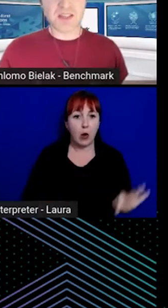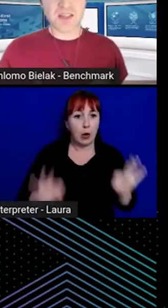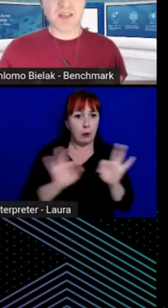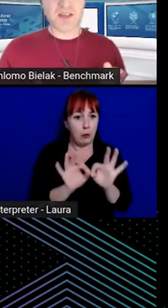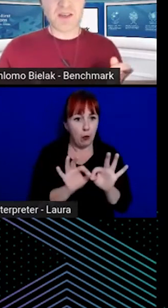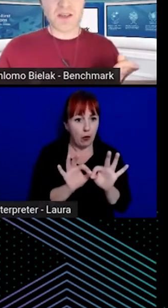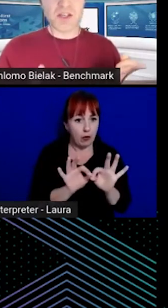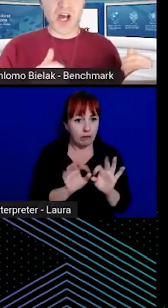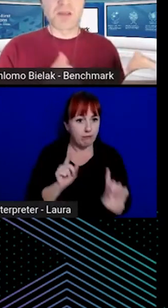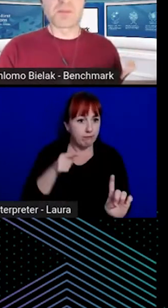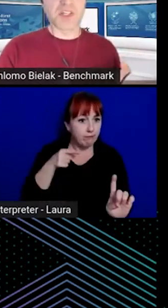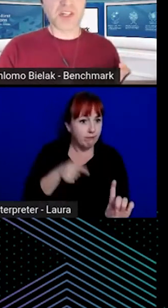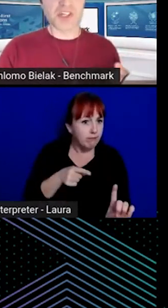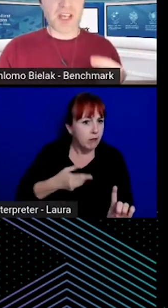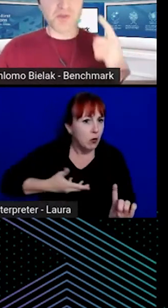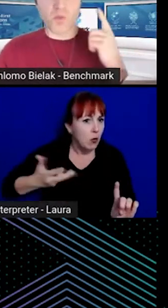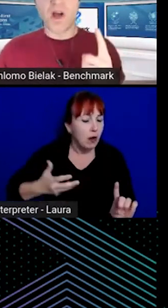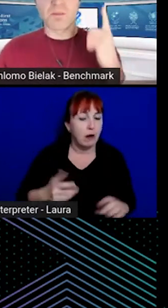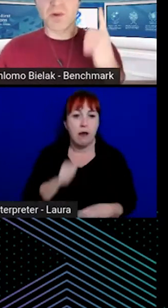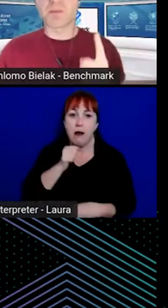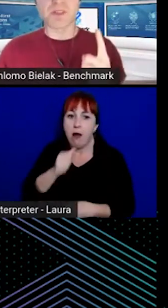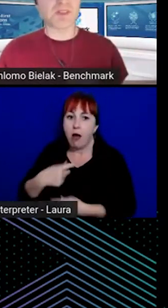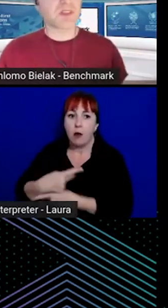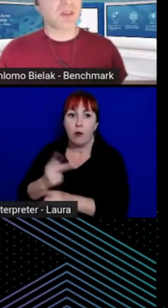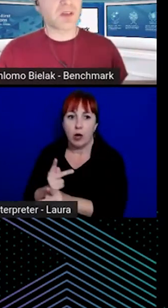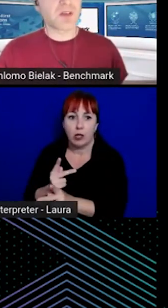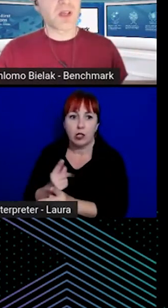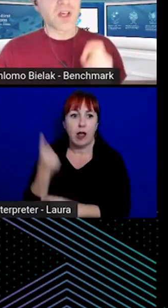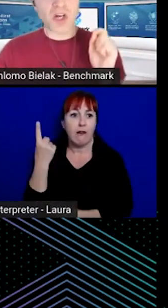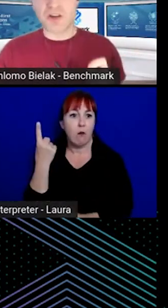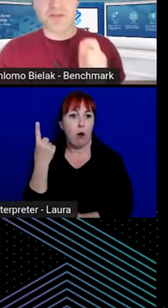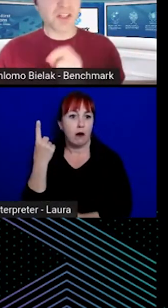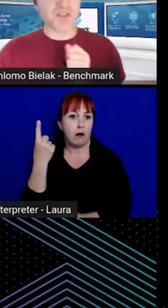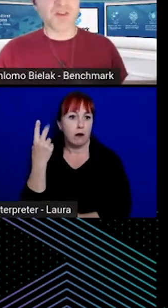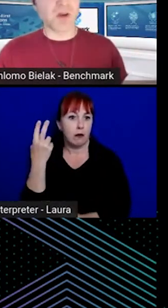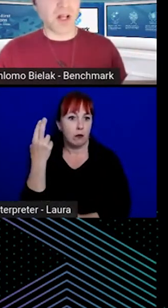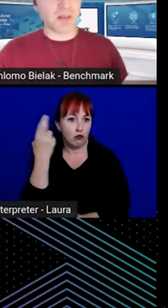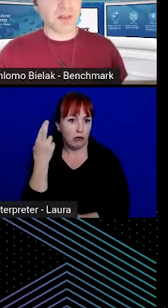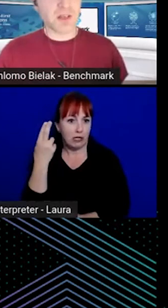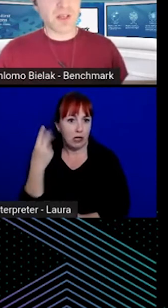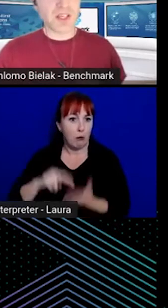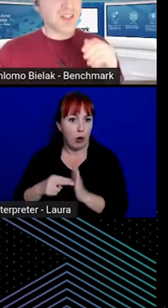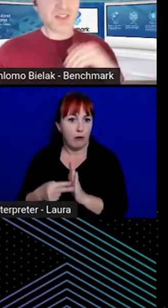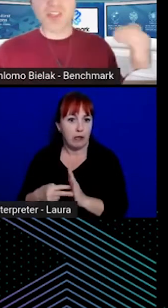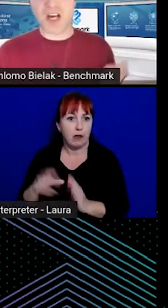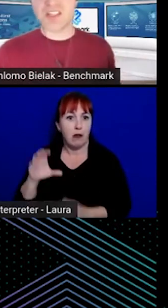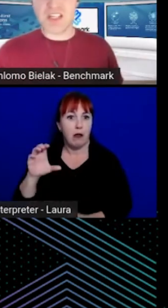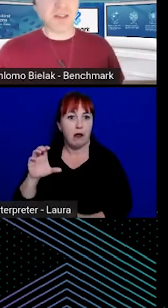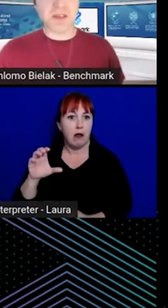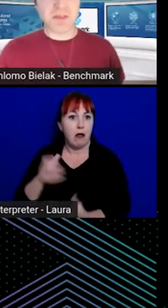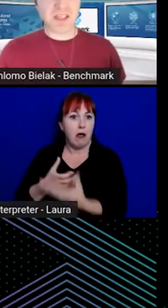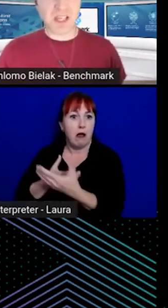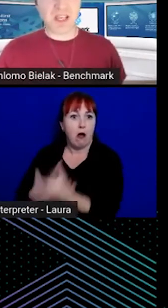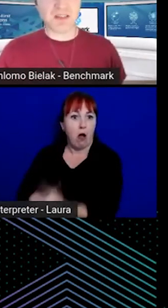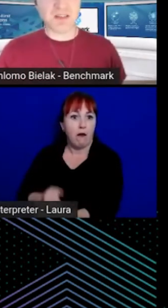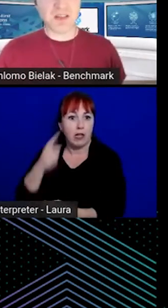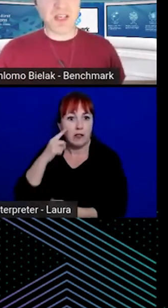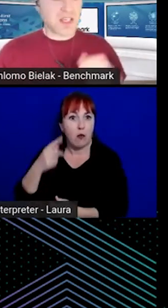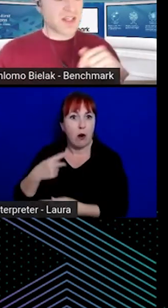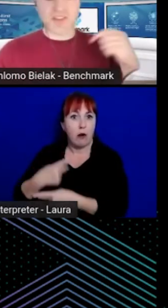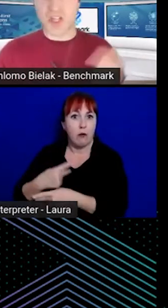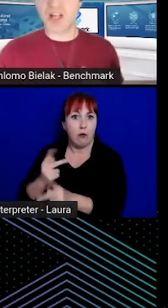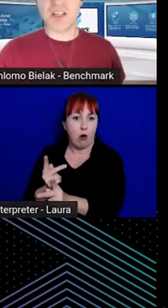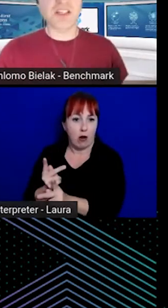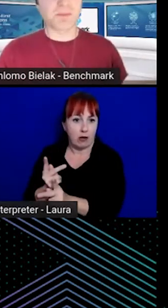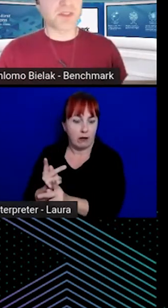that non-production has one purpose: confidence for prod. It does not need to be maintained.